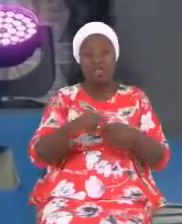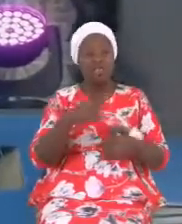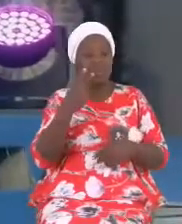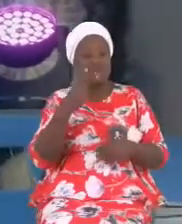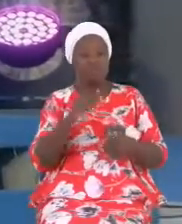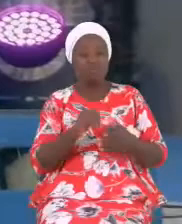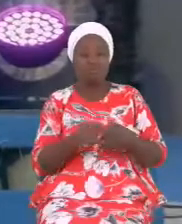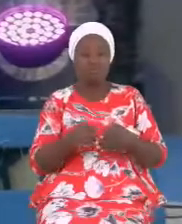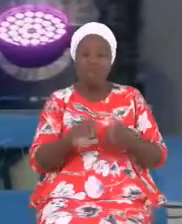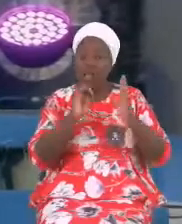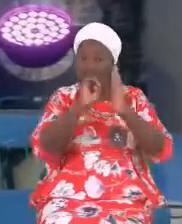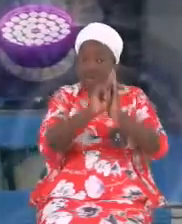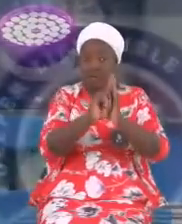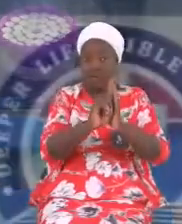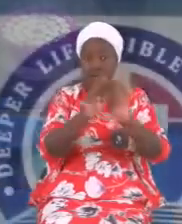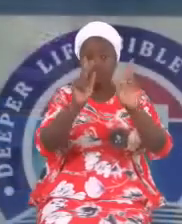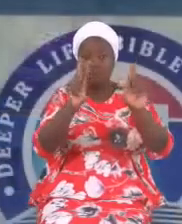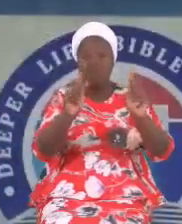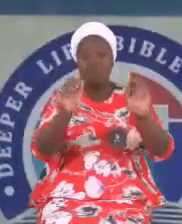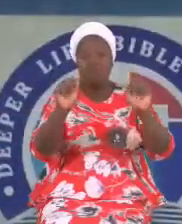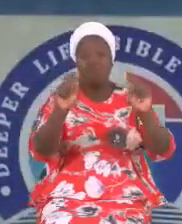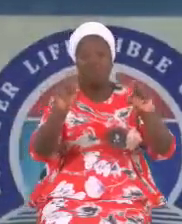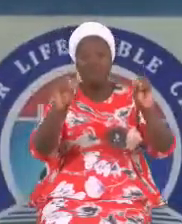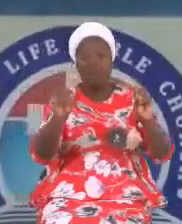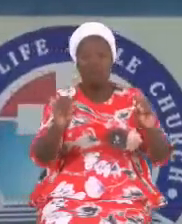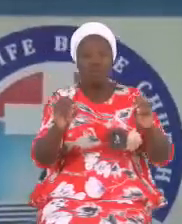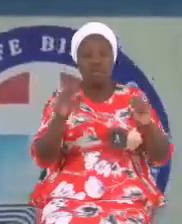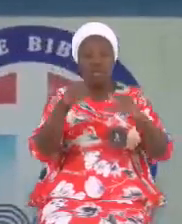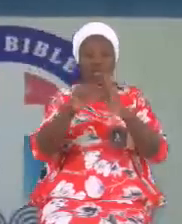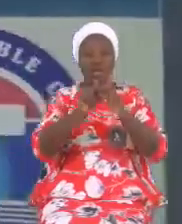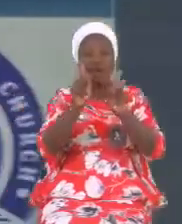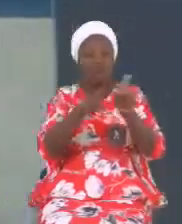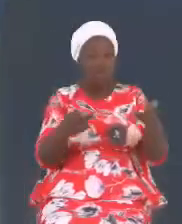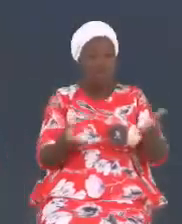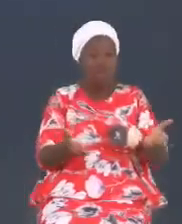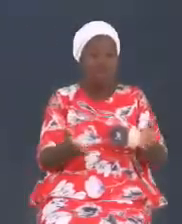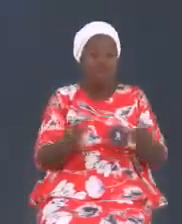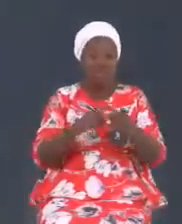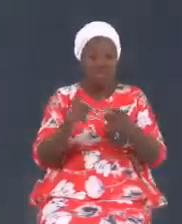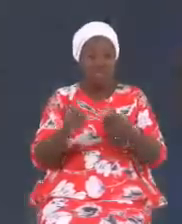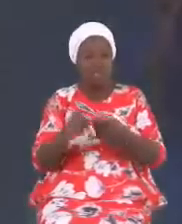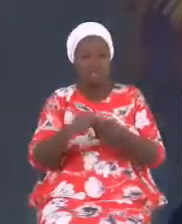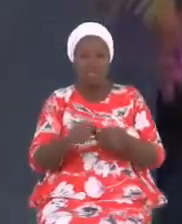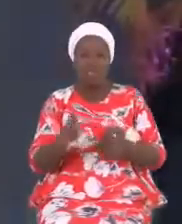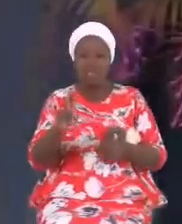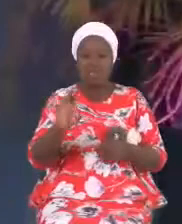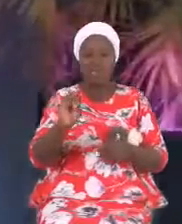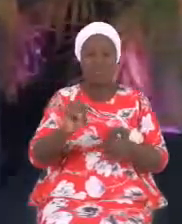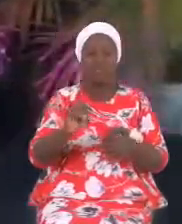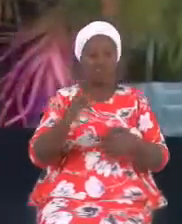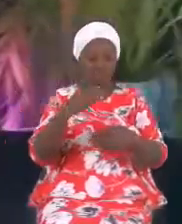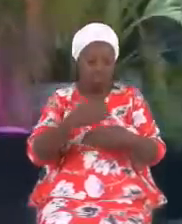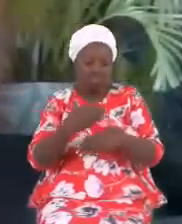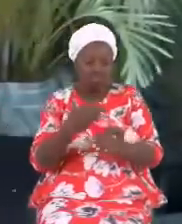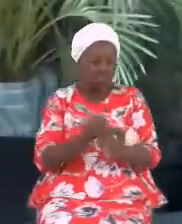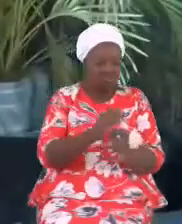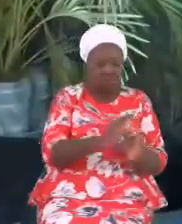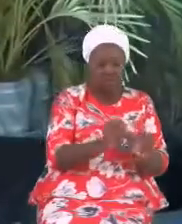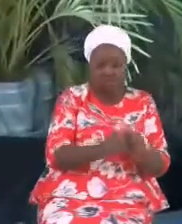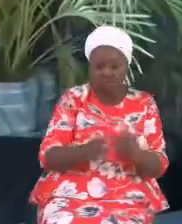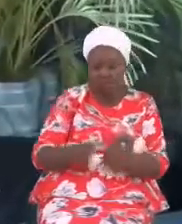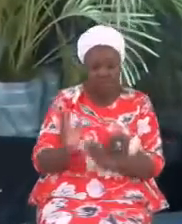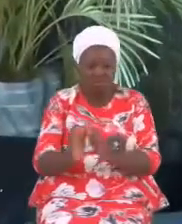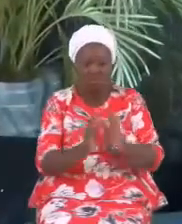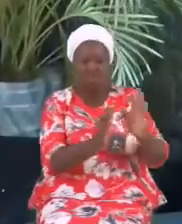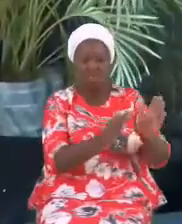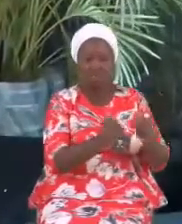Takum in our state here, and then he refashions and reconstructs everything, and it's like